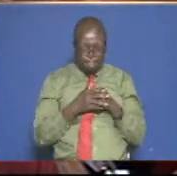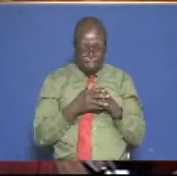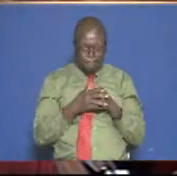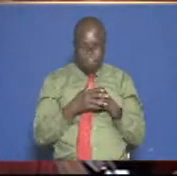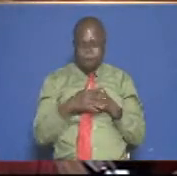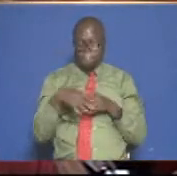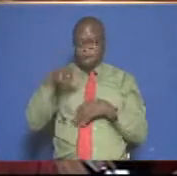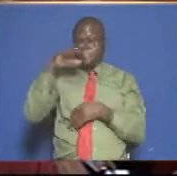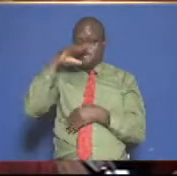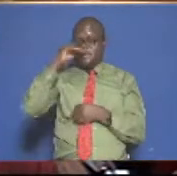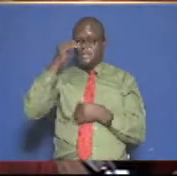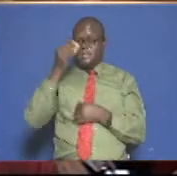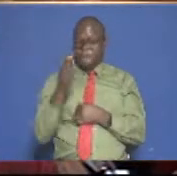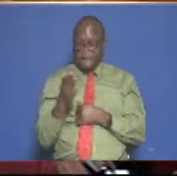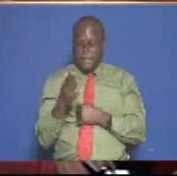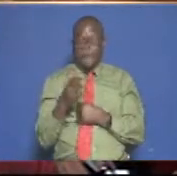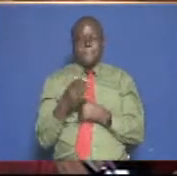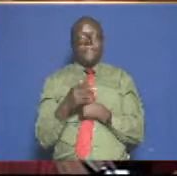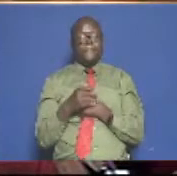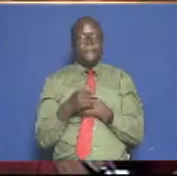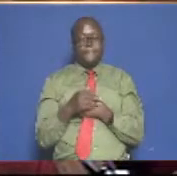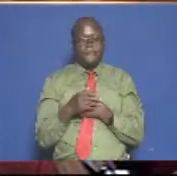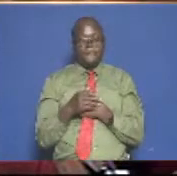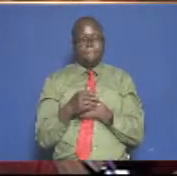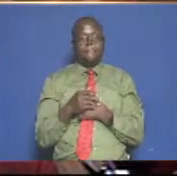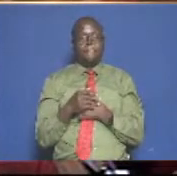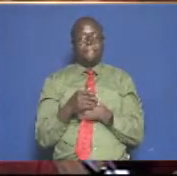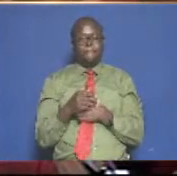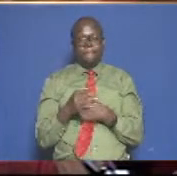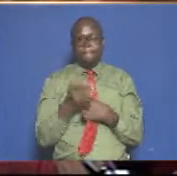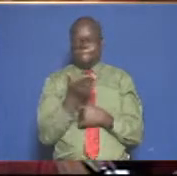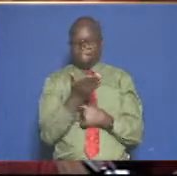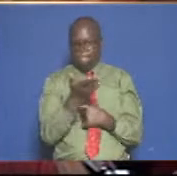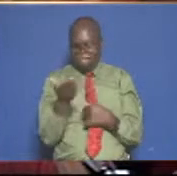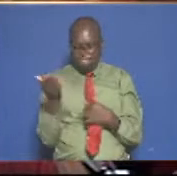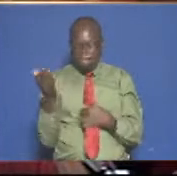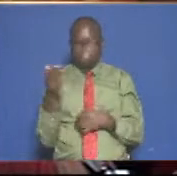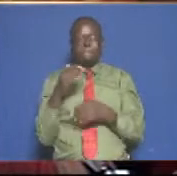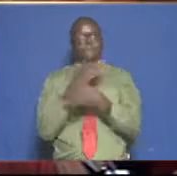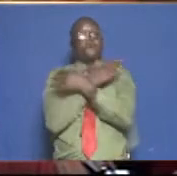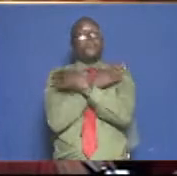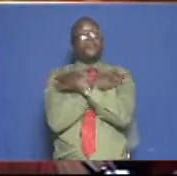Mr. Speaker, let me join my colleagues.